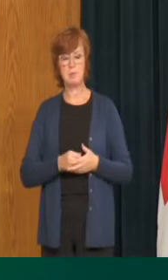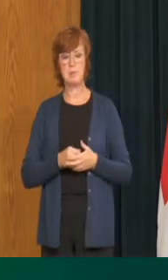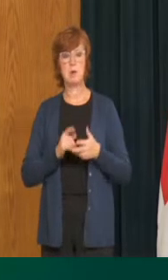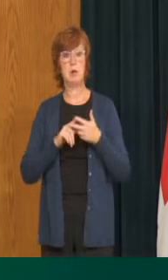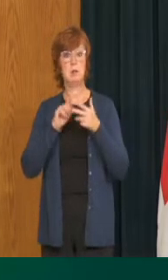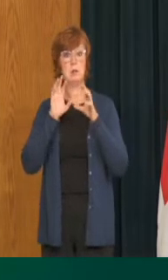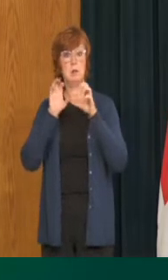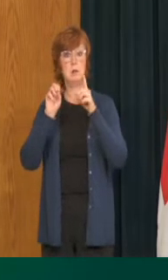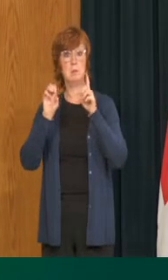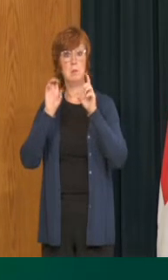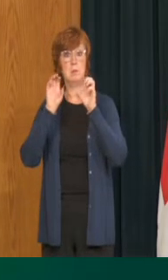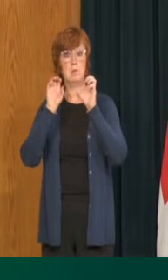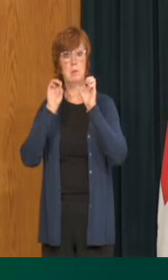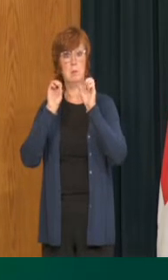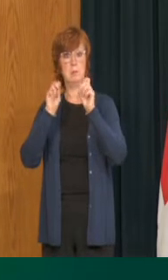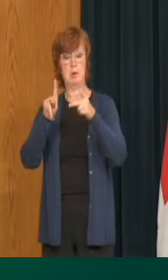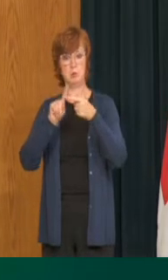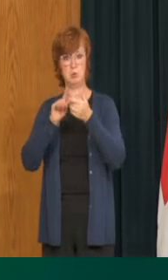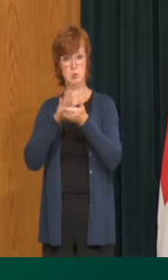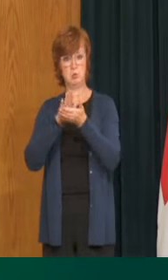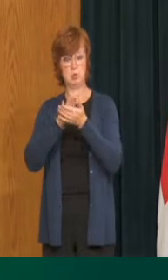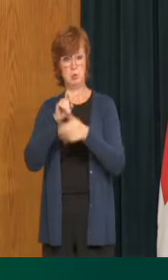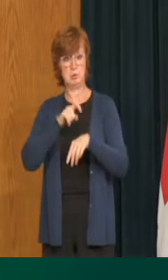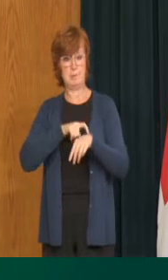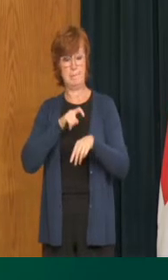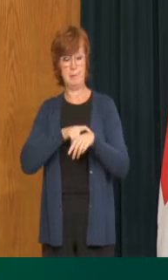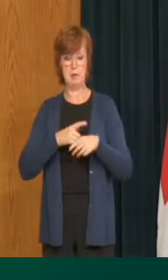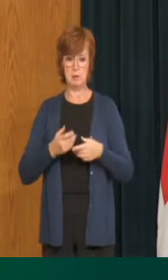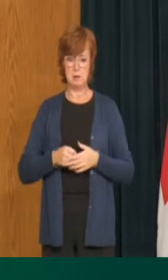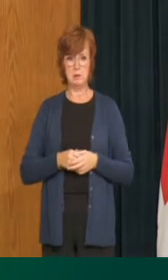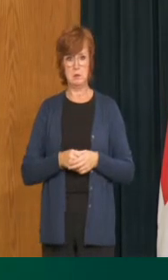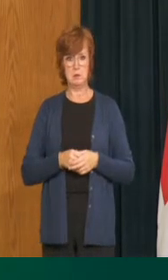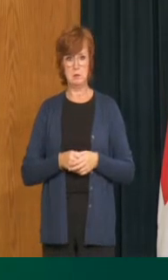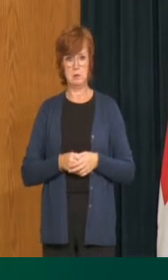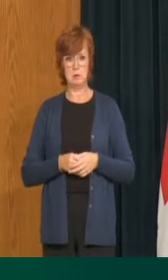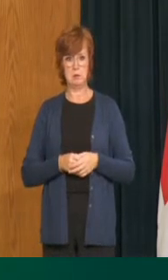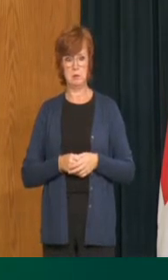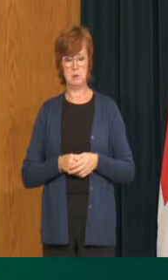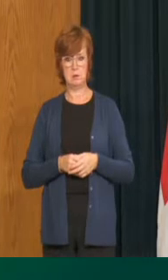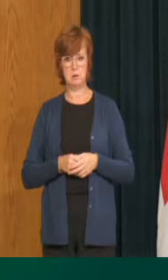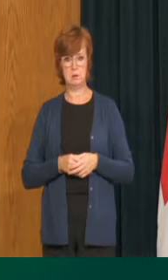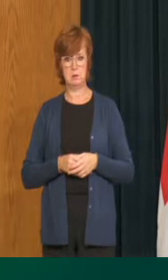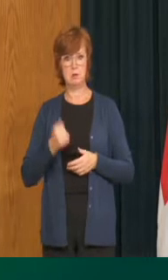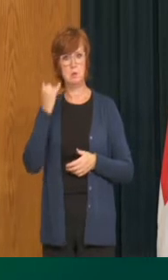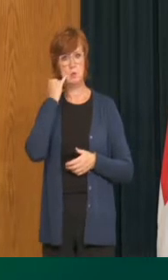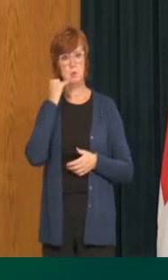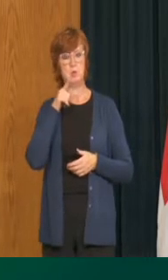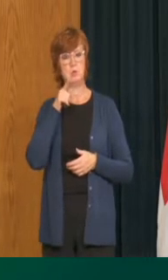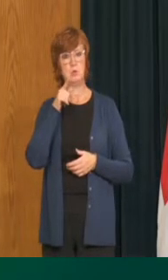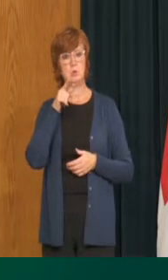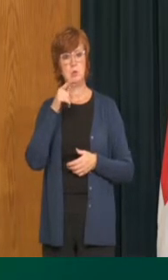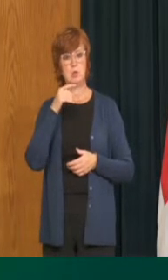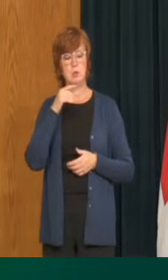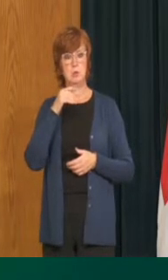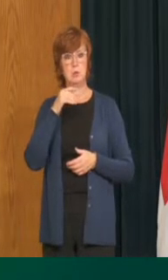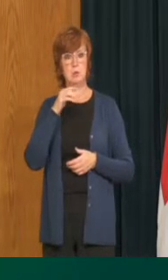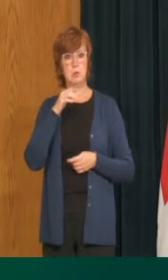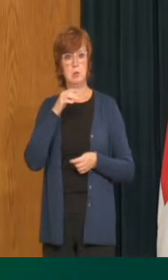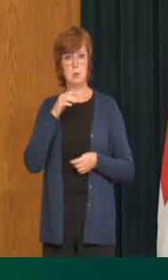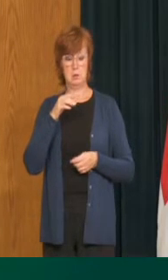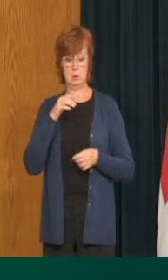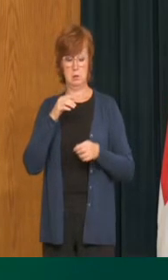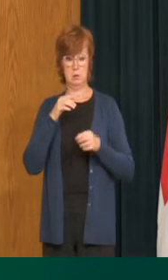matter if you are not in school, but if you are within a household that you have children going to school, or you have a household member who teaches in a